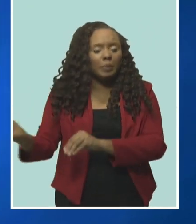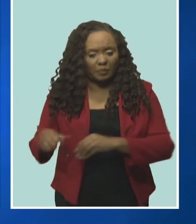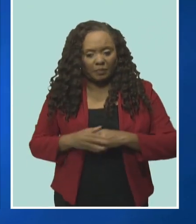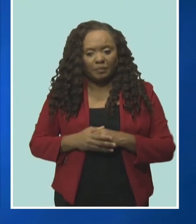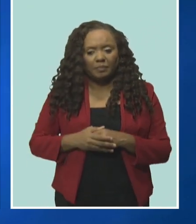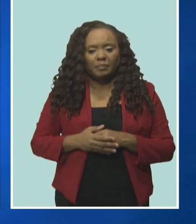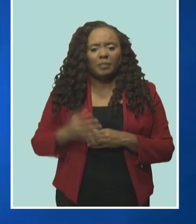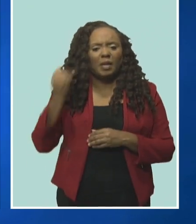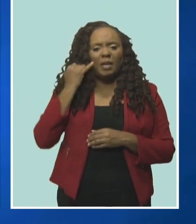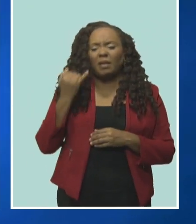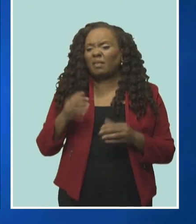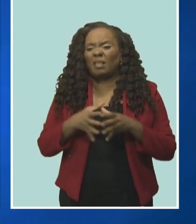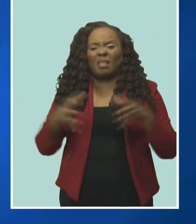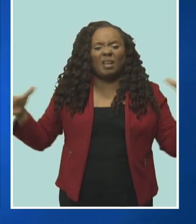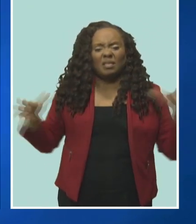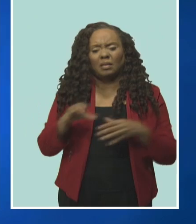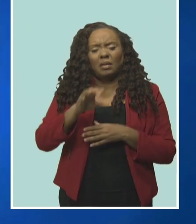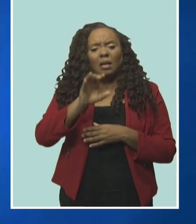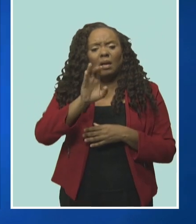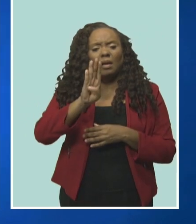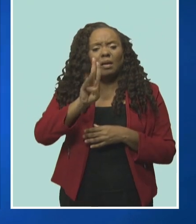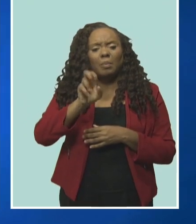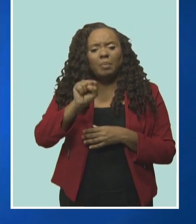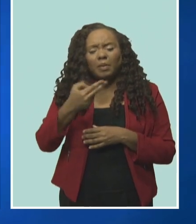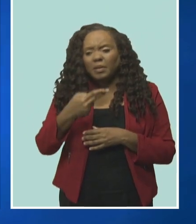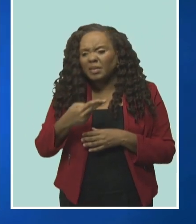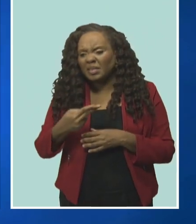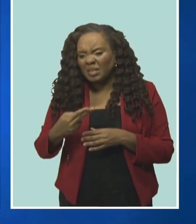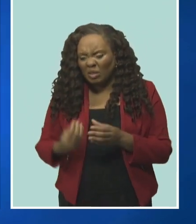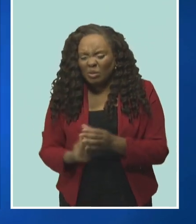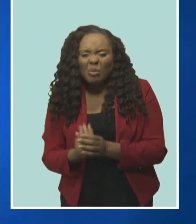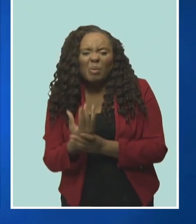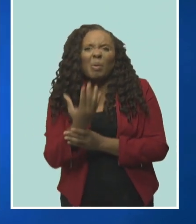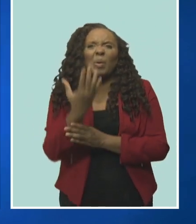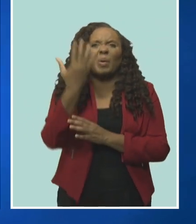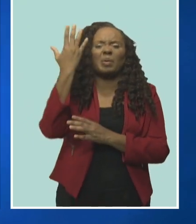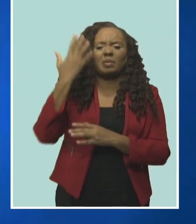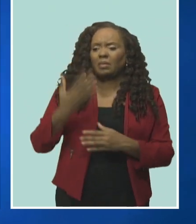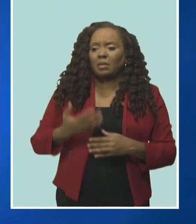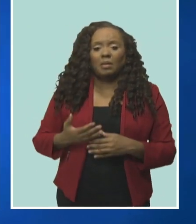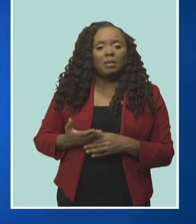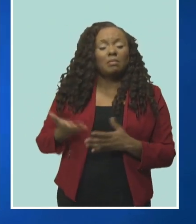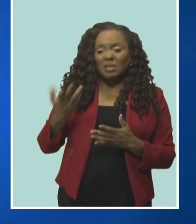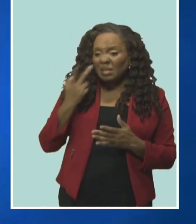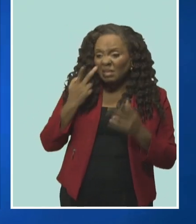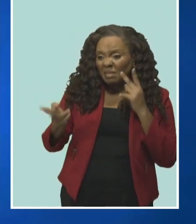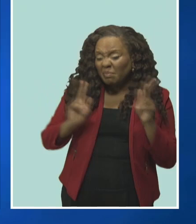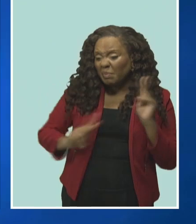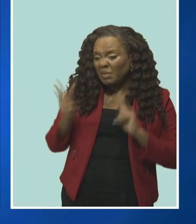overgrown vegetation, remove them. As in the previous excerpt, we saw that the gentleman said you're seeing tires and refuse